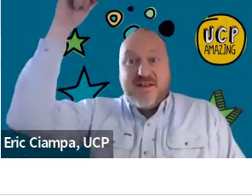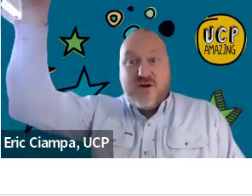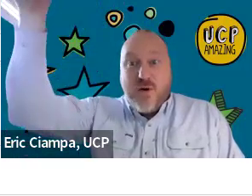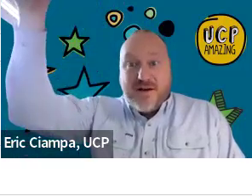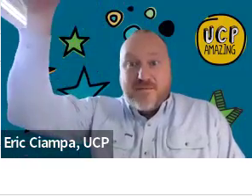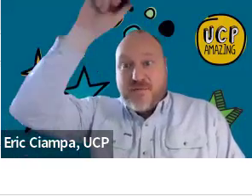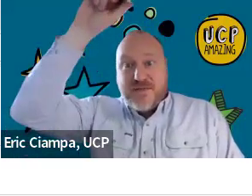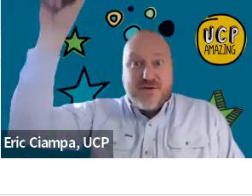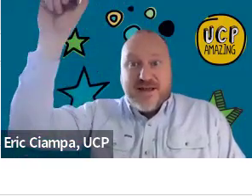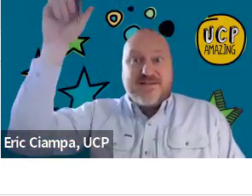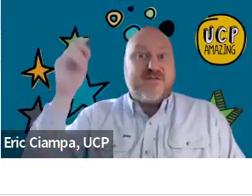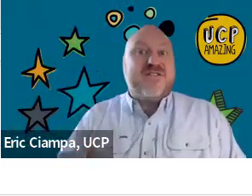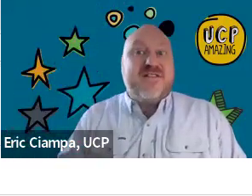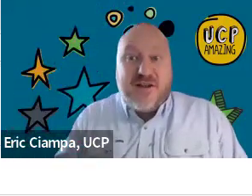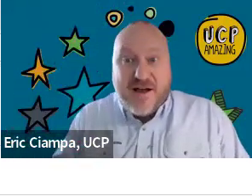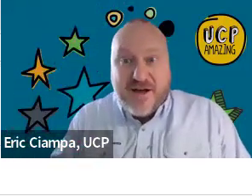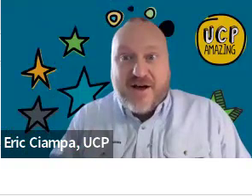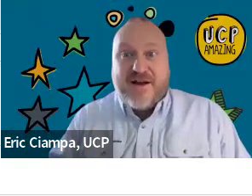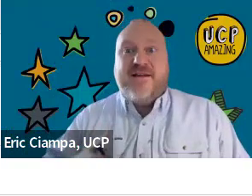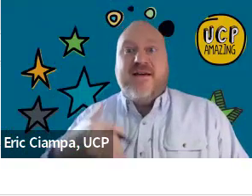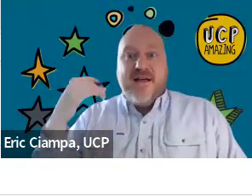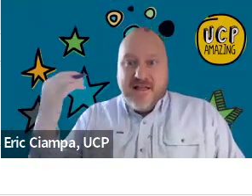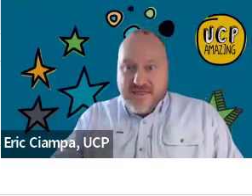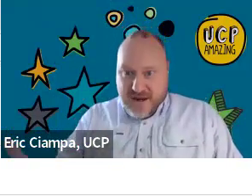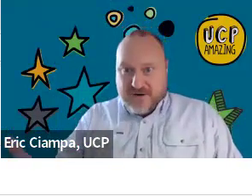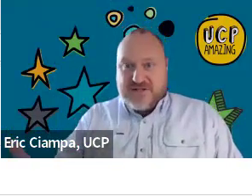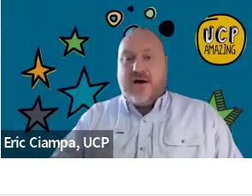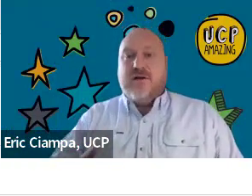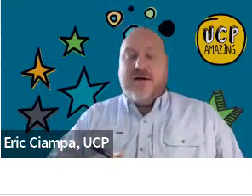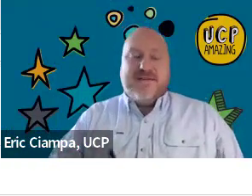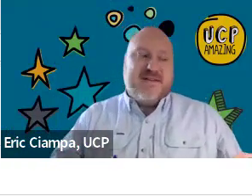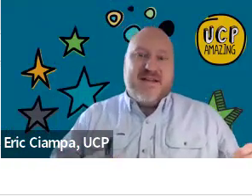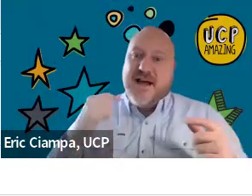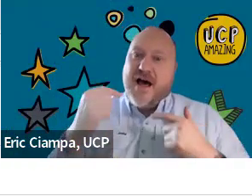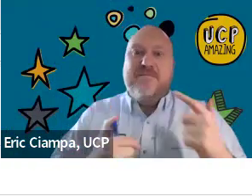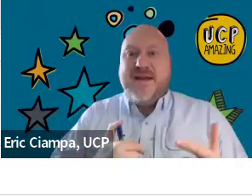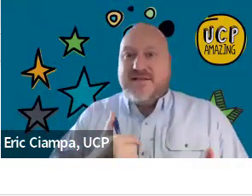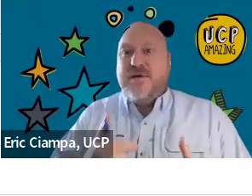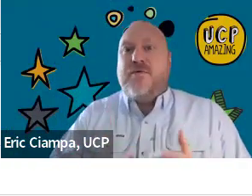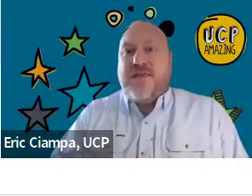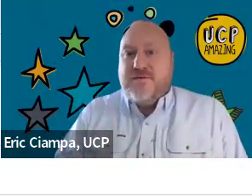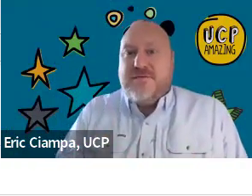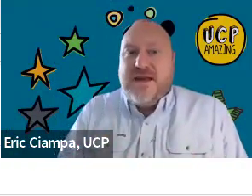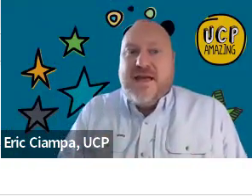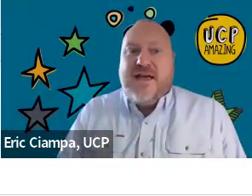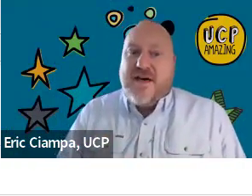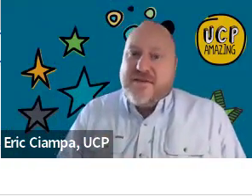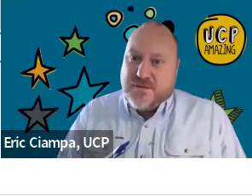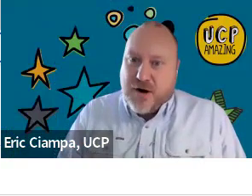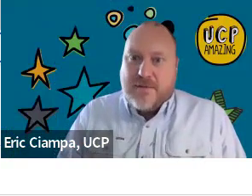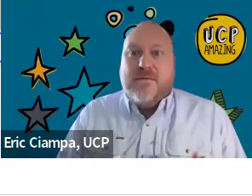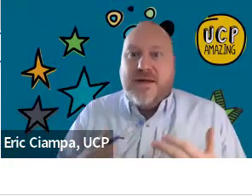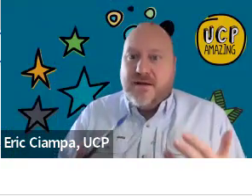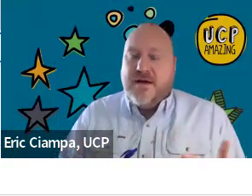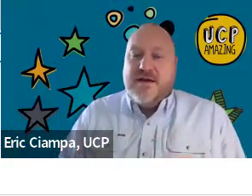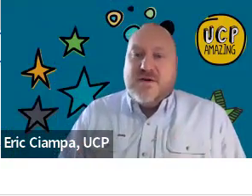old one. And when you see the new one come up with the new dates, if you're still not on it, then reach out because it's not immediate. Some people were thinking it was immediate and thought there